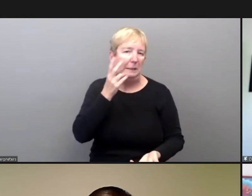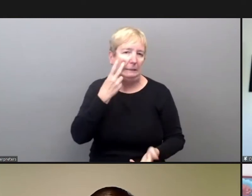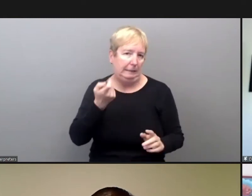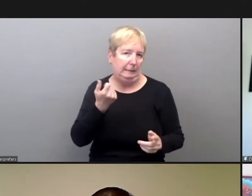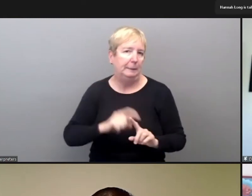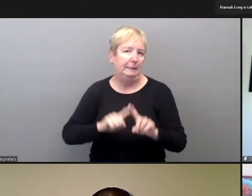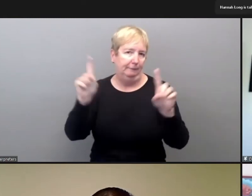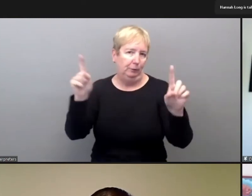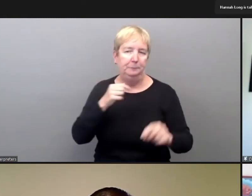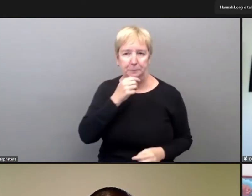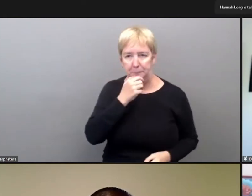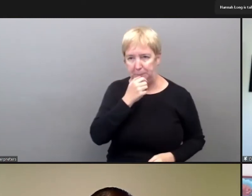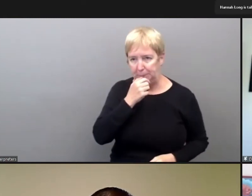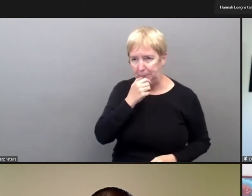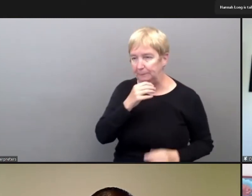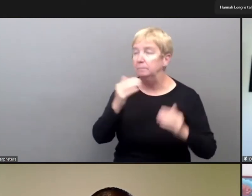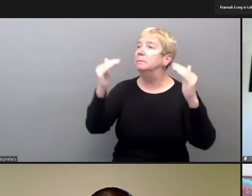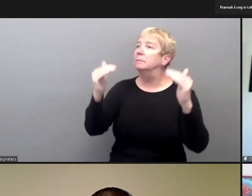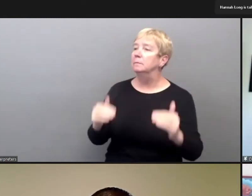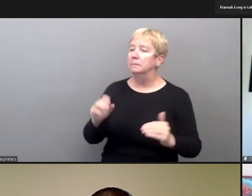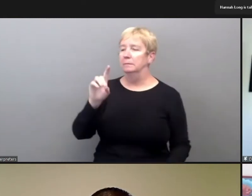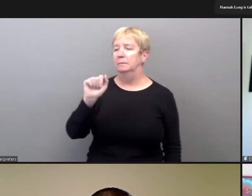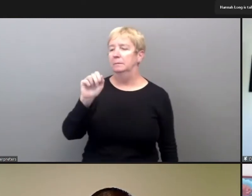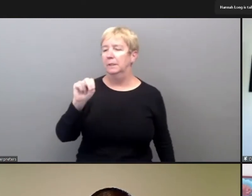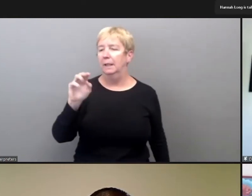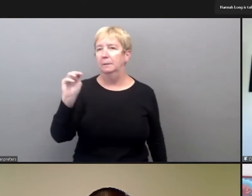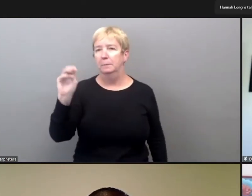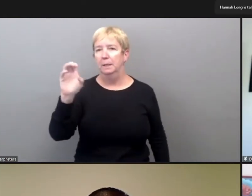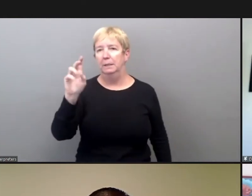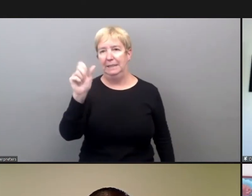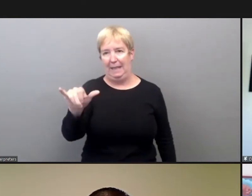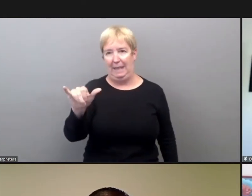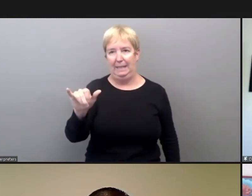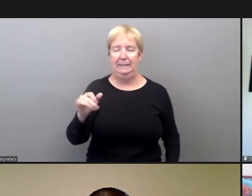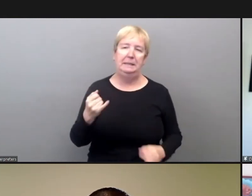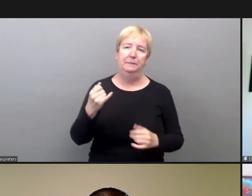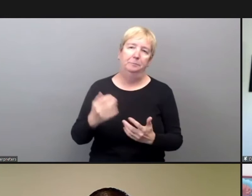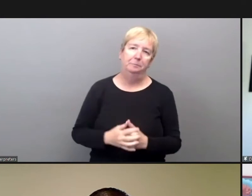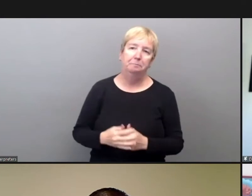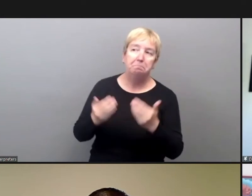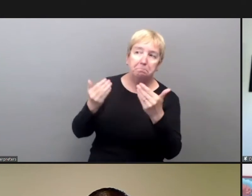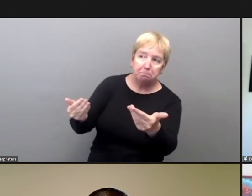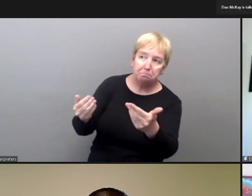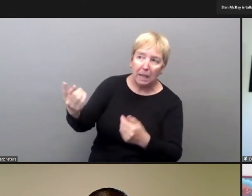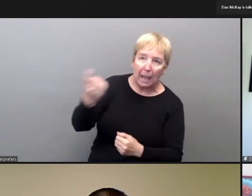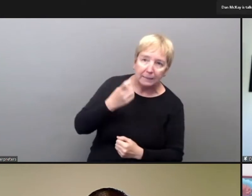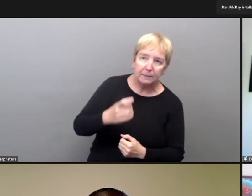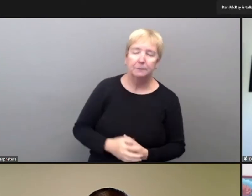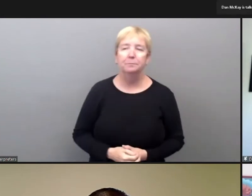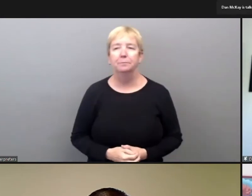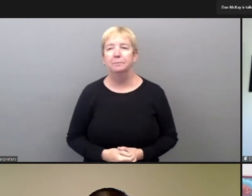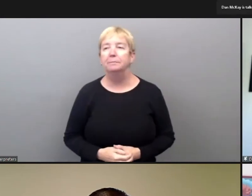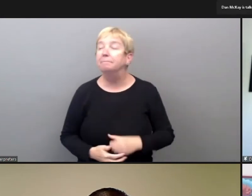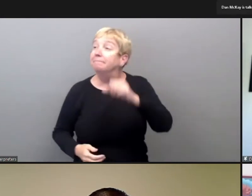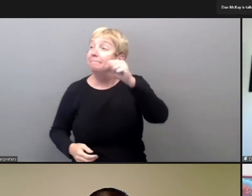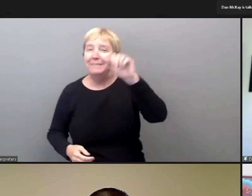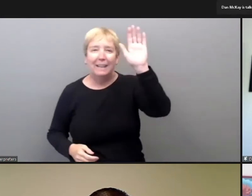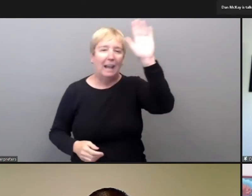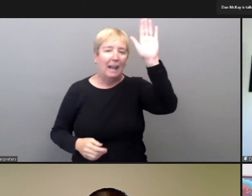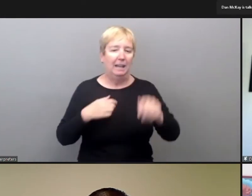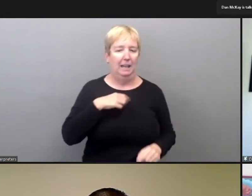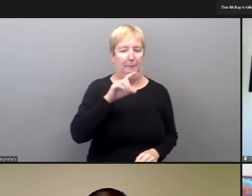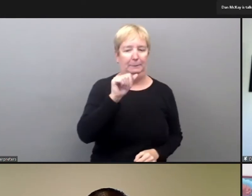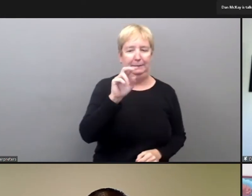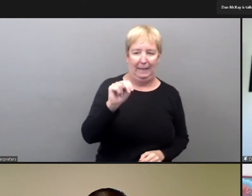right, next we have Dan McKay. Dan, you should be able to ask your question. Hi, this is Dan with the Albuquerque